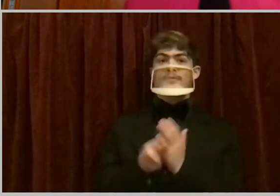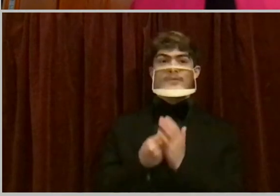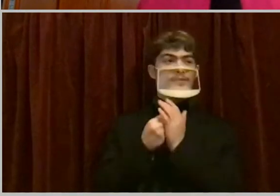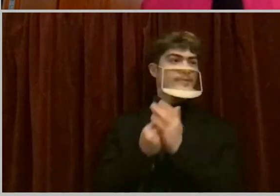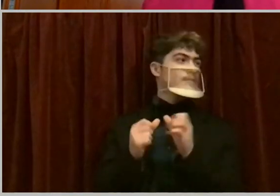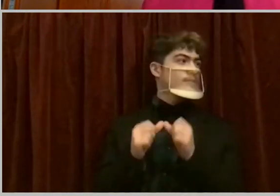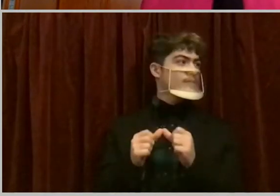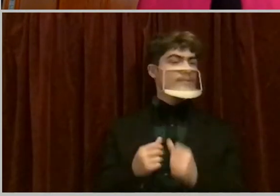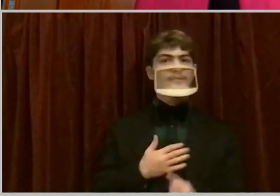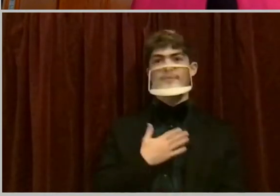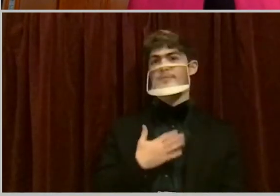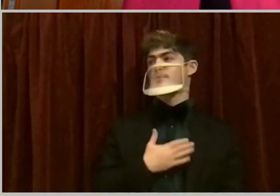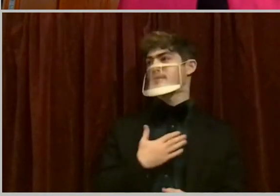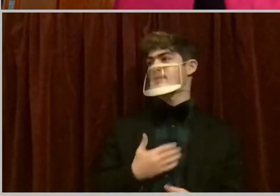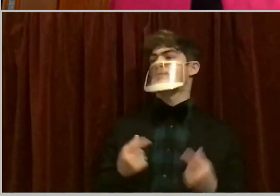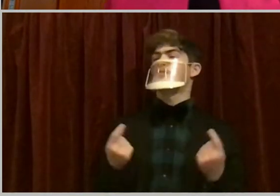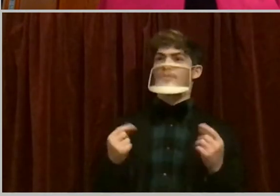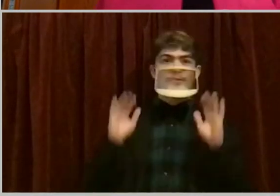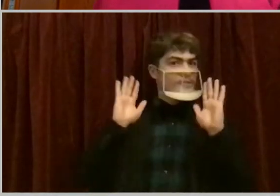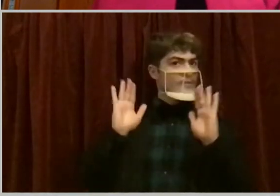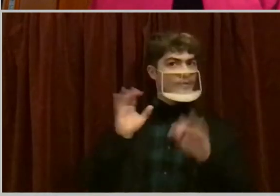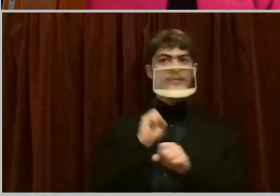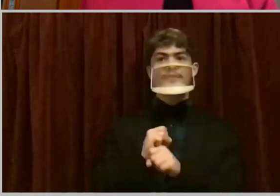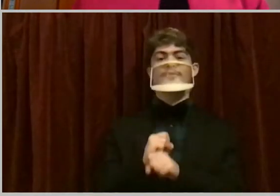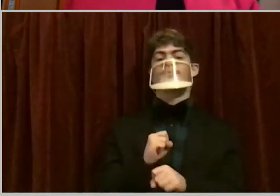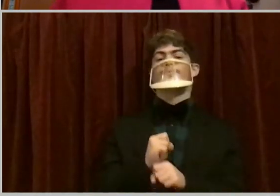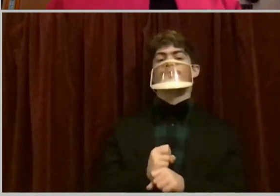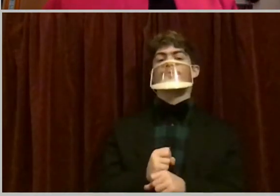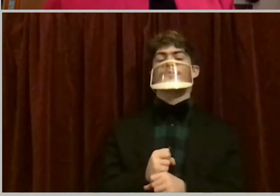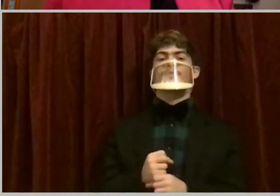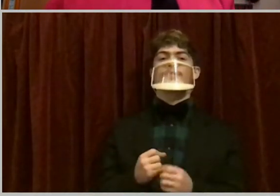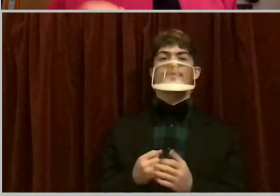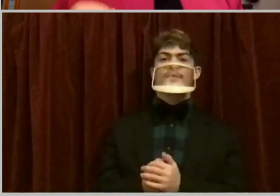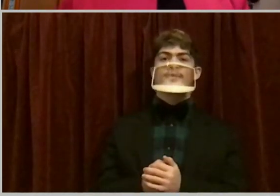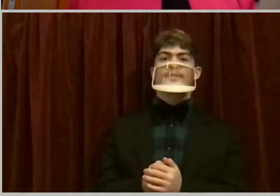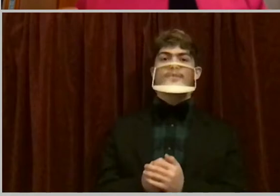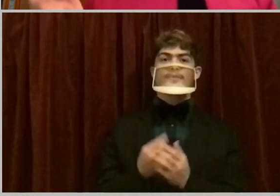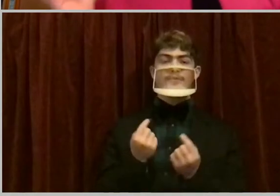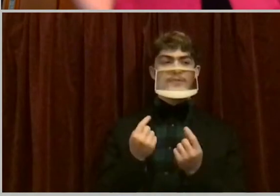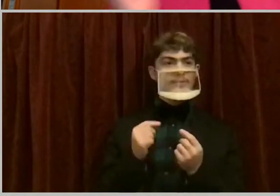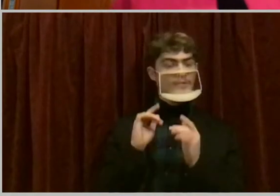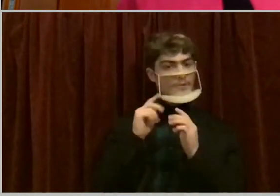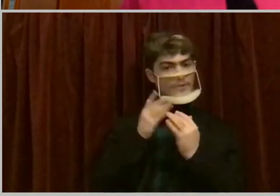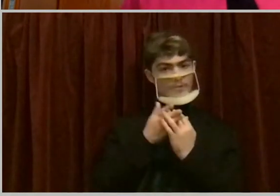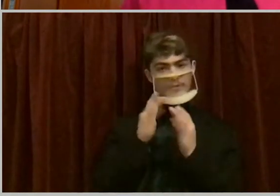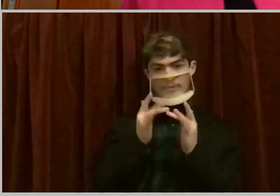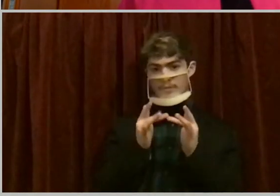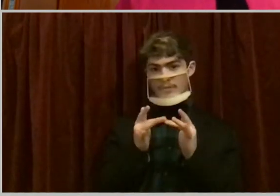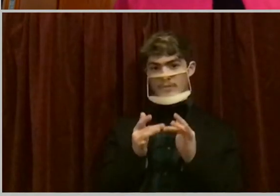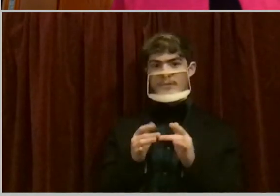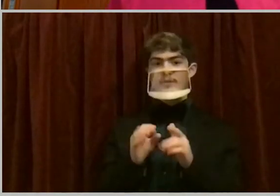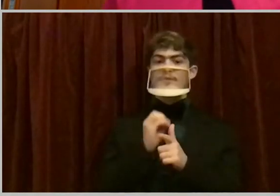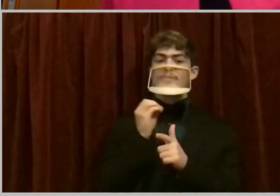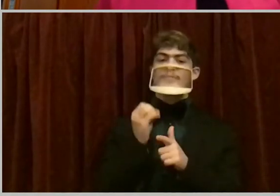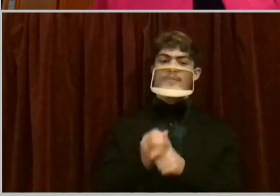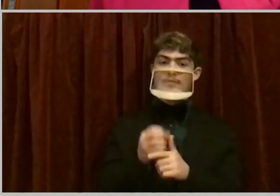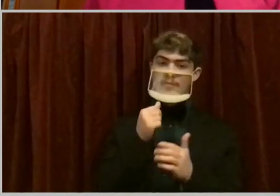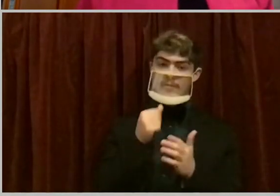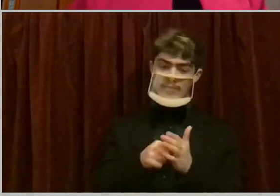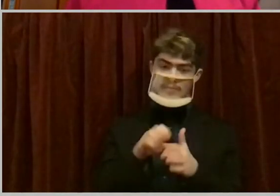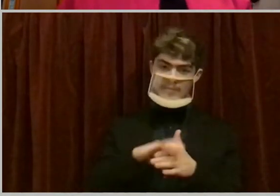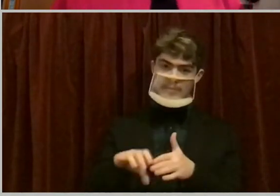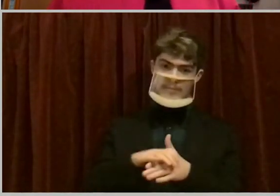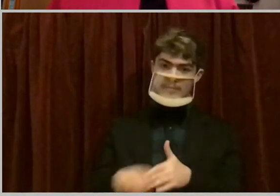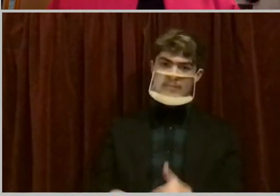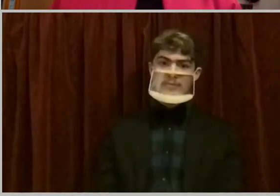give. Some great work is being done here. Continue to give and continue to either do it the Sunday before or the Saturday